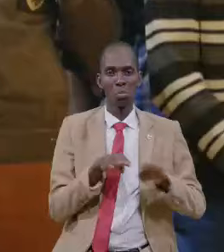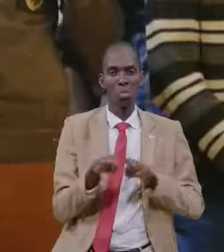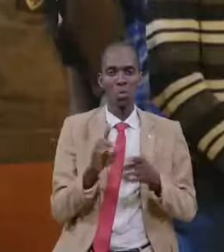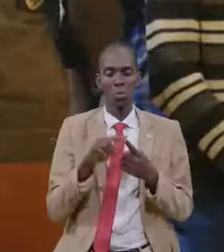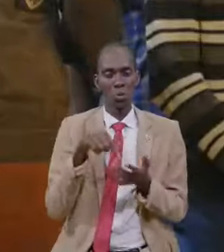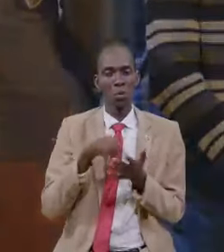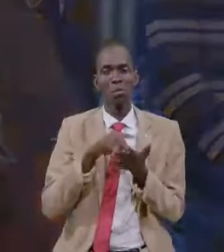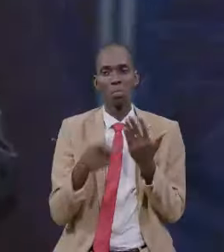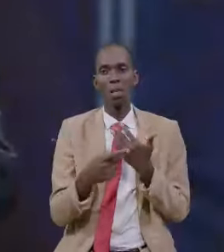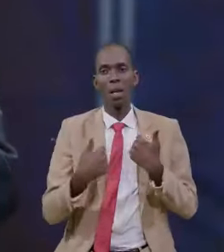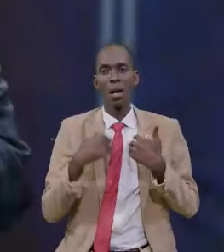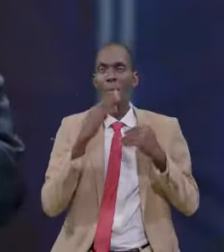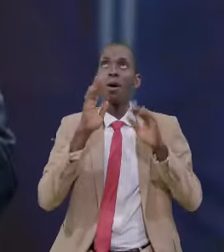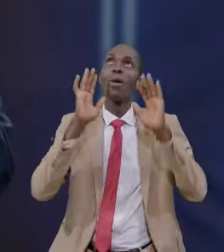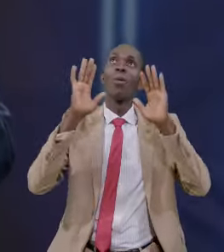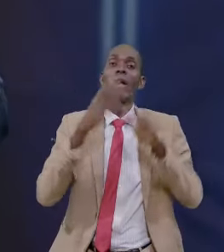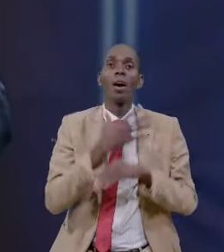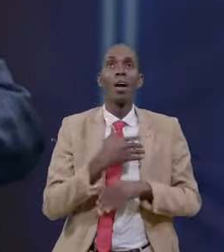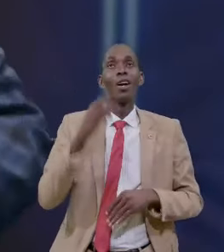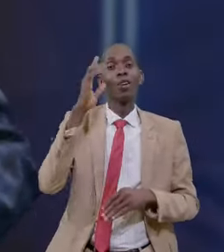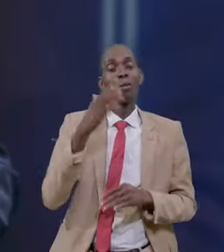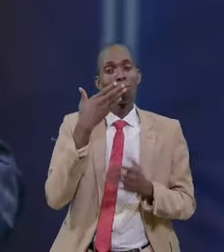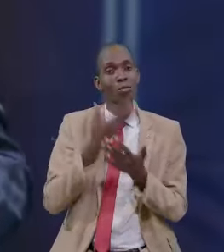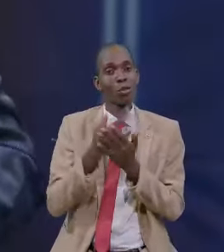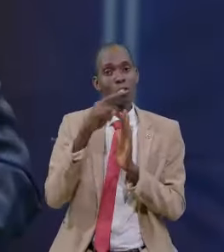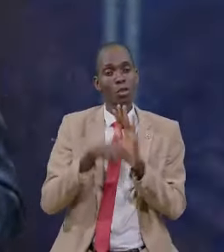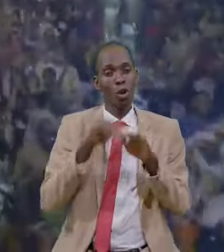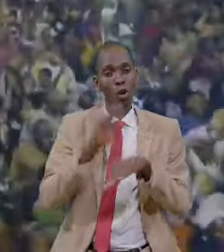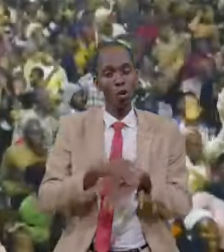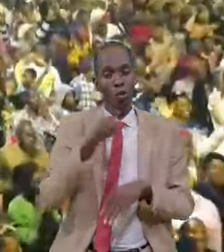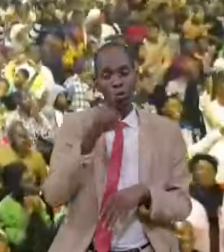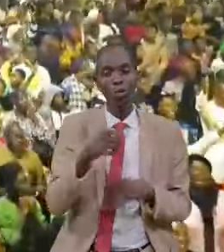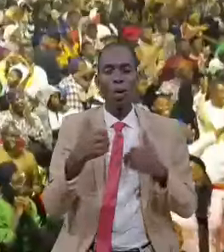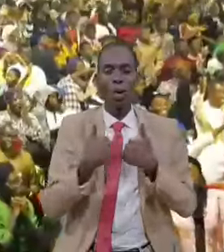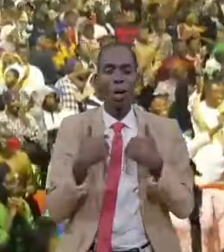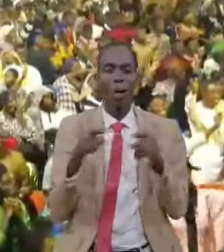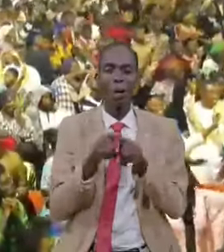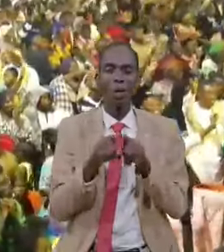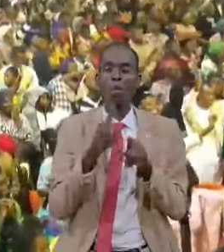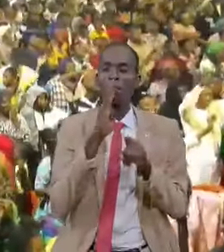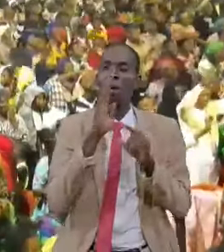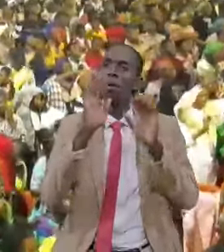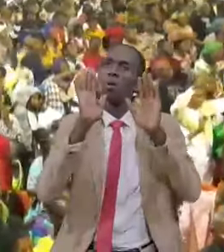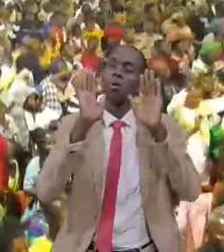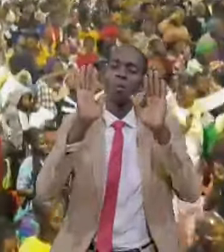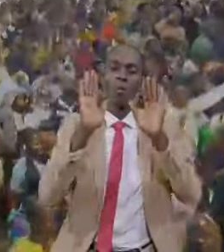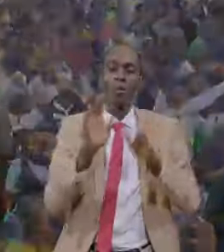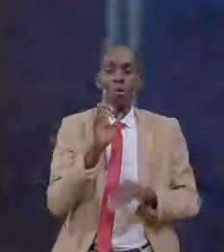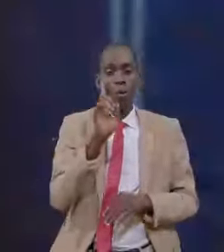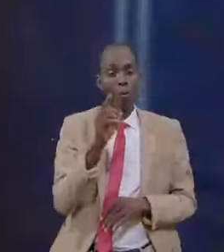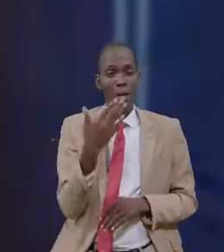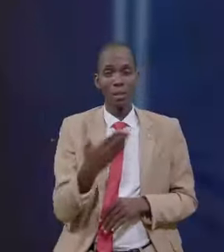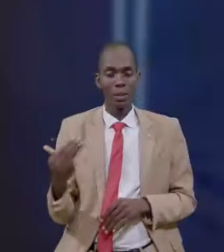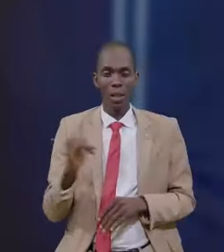God's goodness upon you has been wonderful. One thing I take